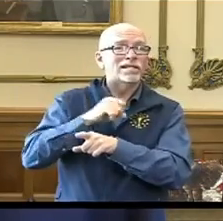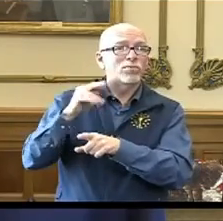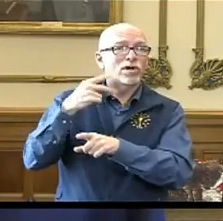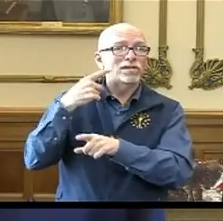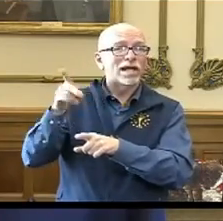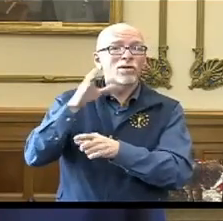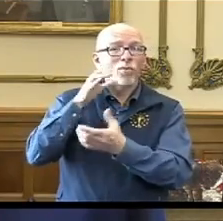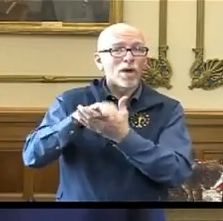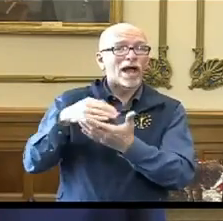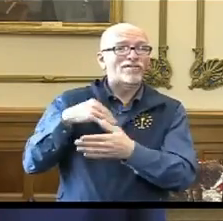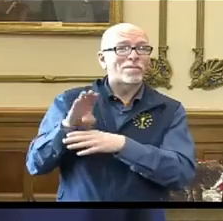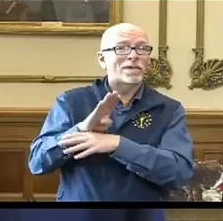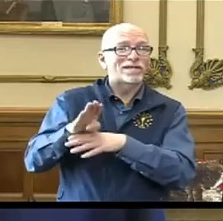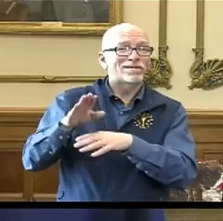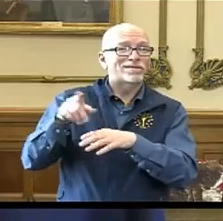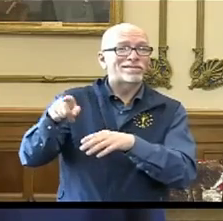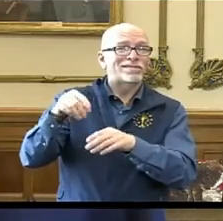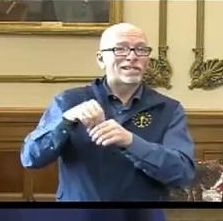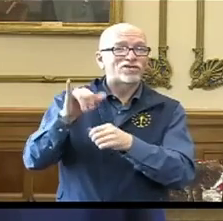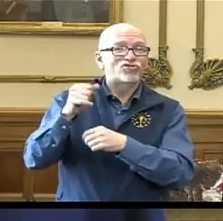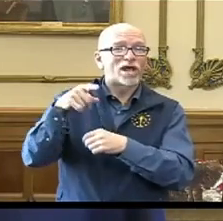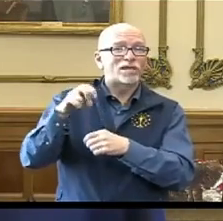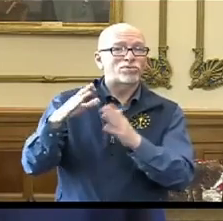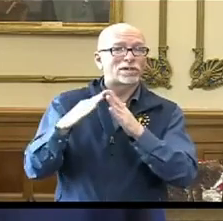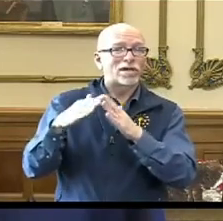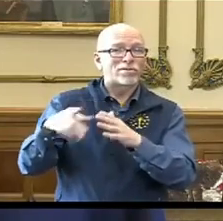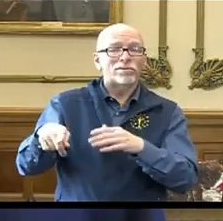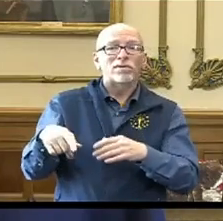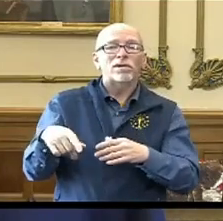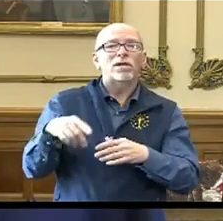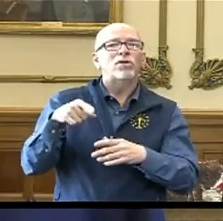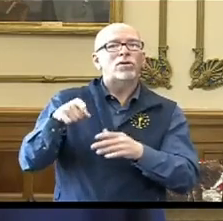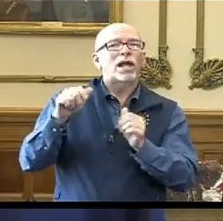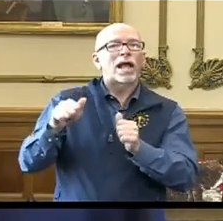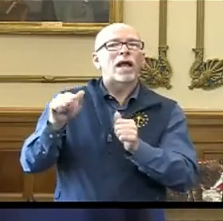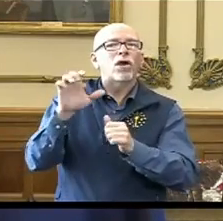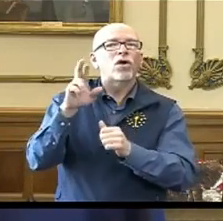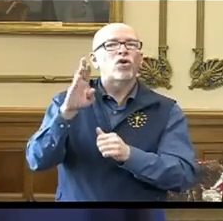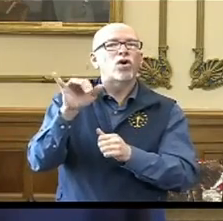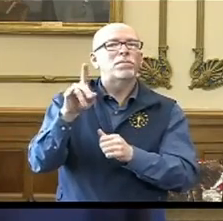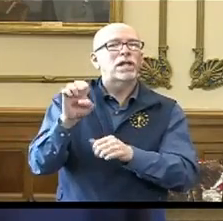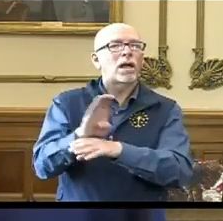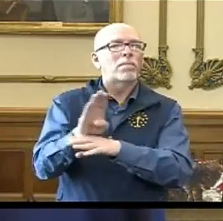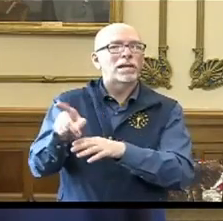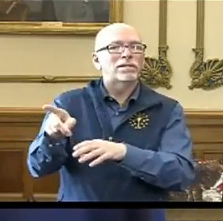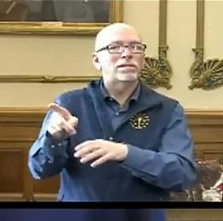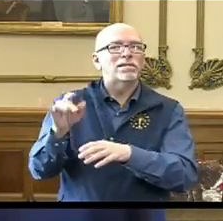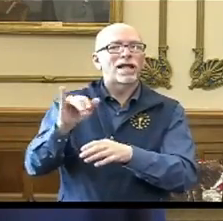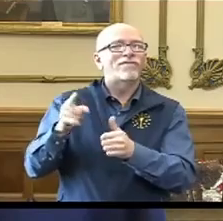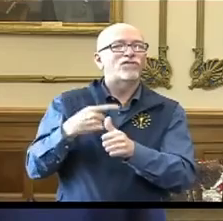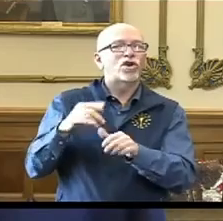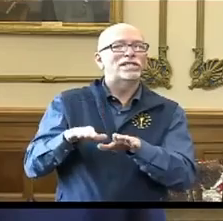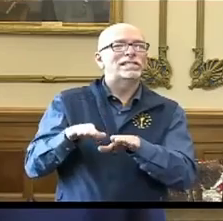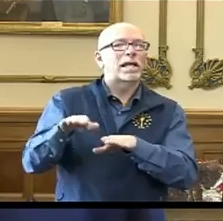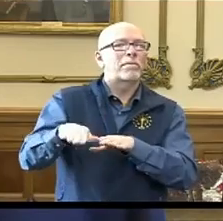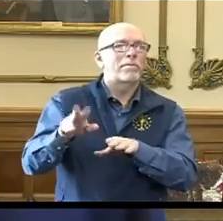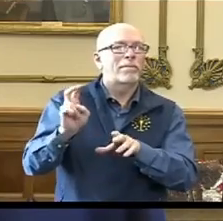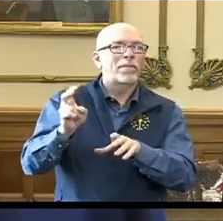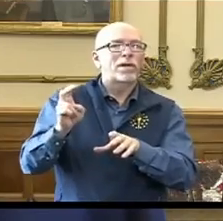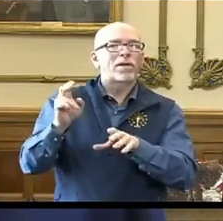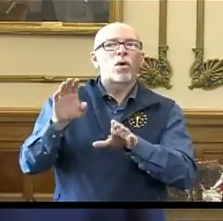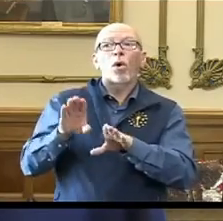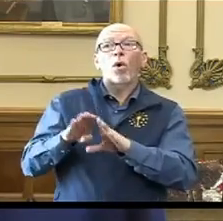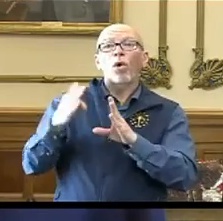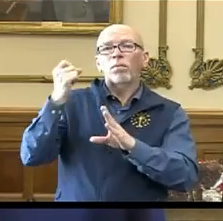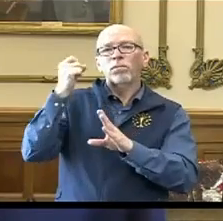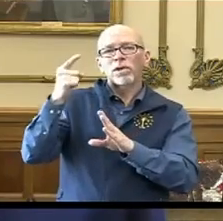his wife has a business there on Main Street in Jasper, and she was able to do some curbside. That's kind of that first step, that progress